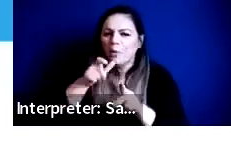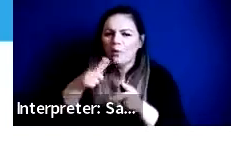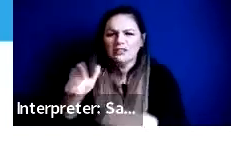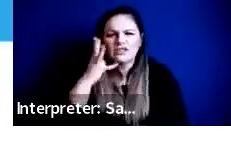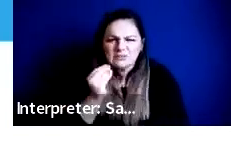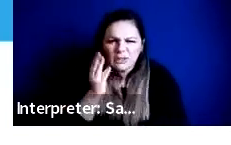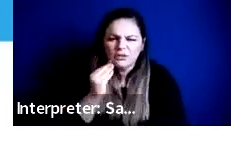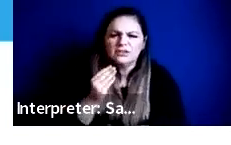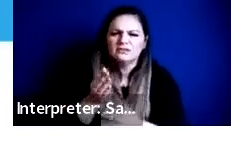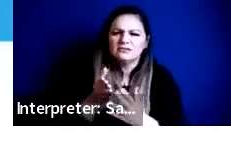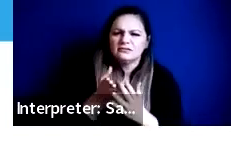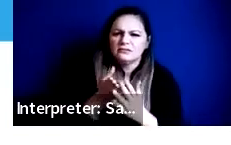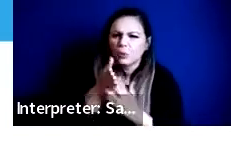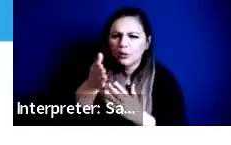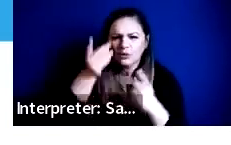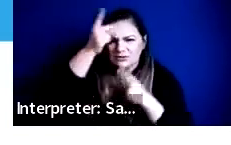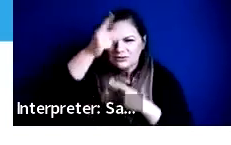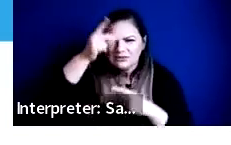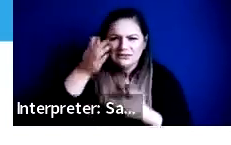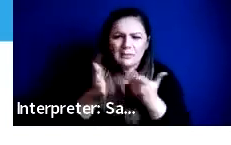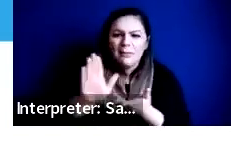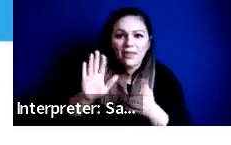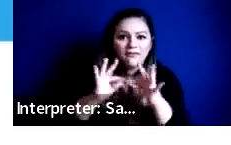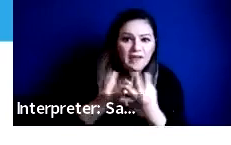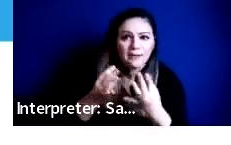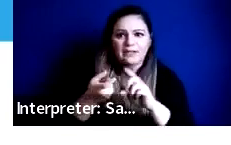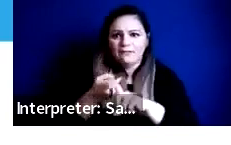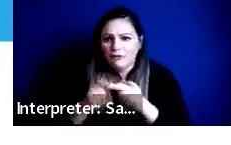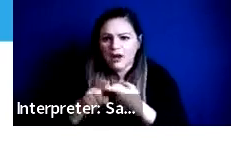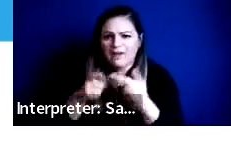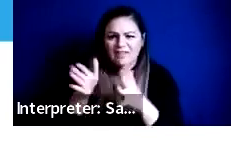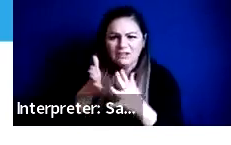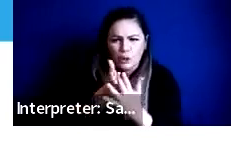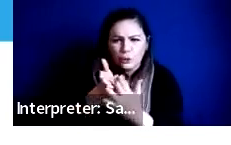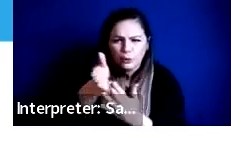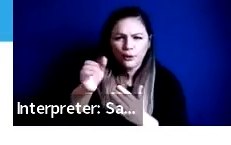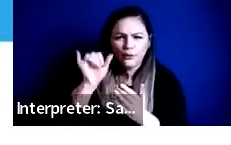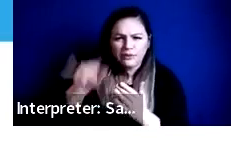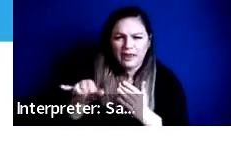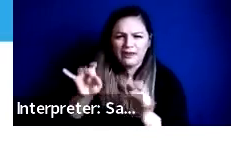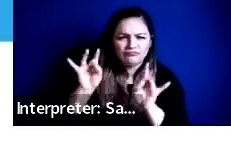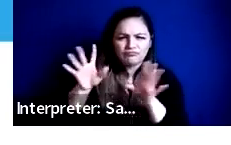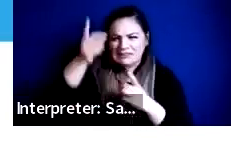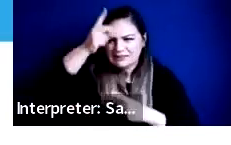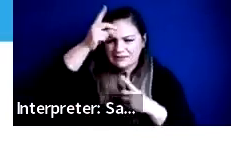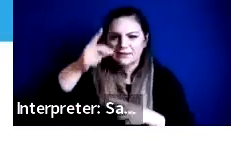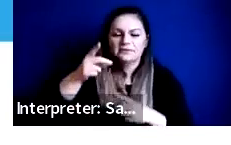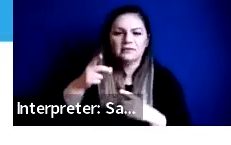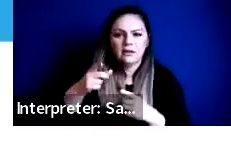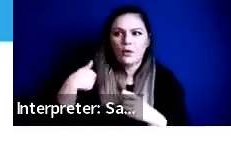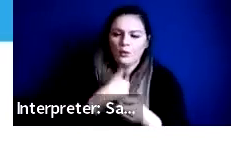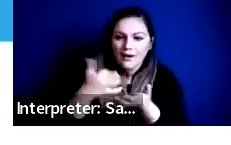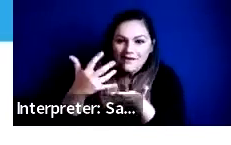through a loved one. And that's a really important part of our campaign. This really helps put a face